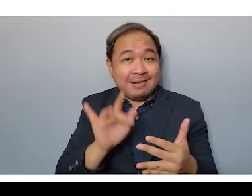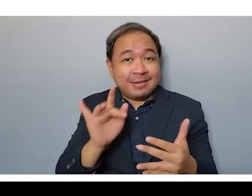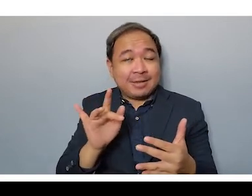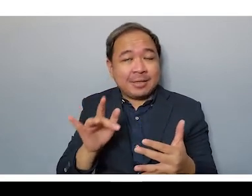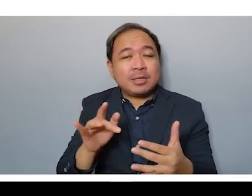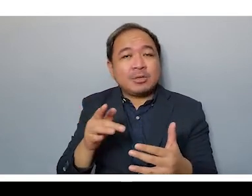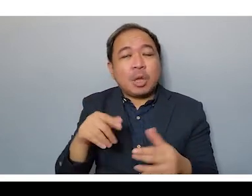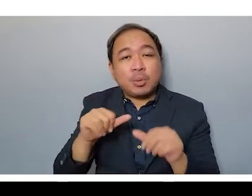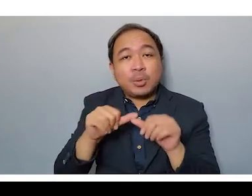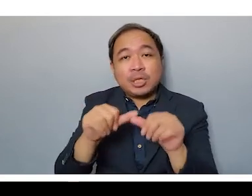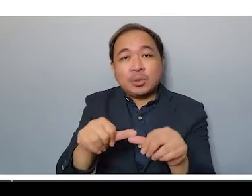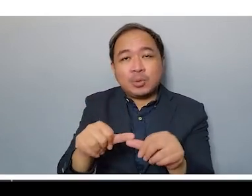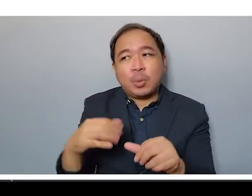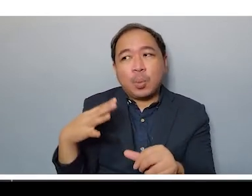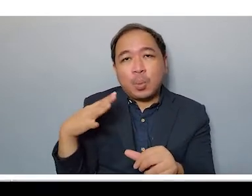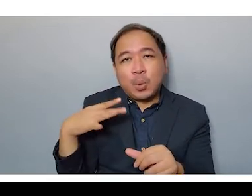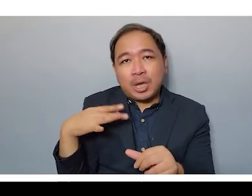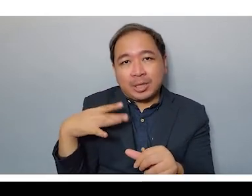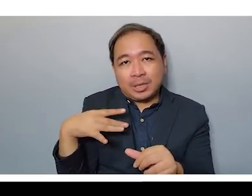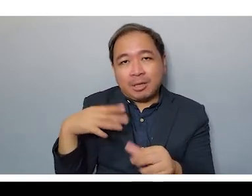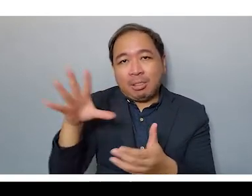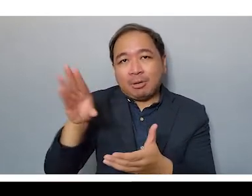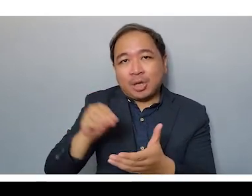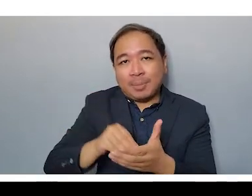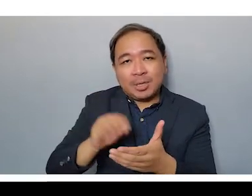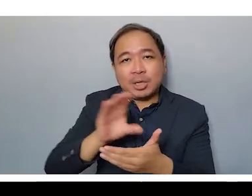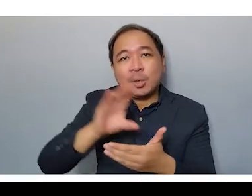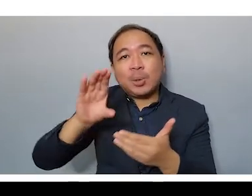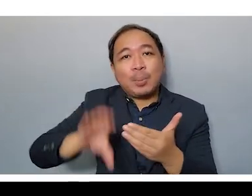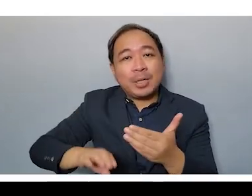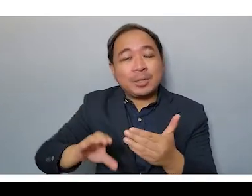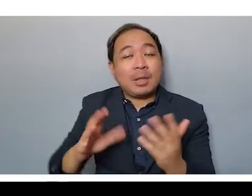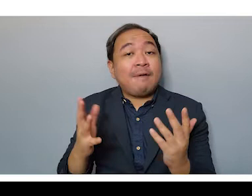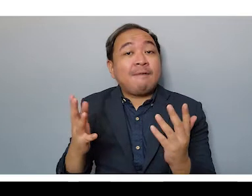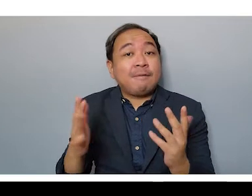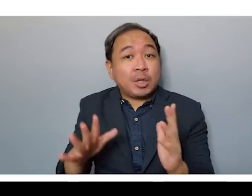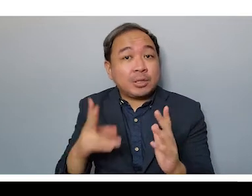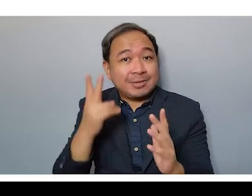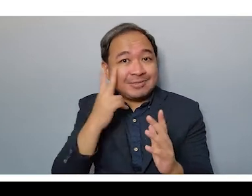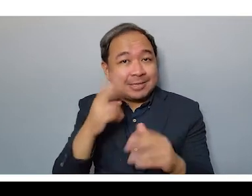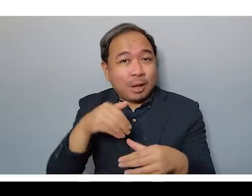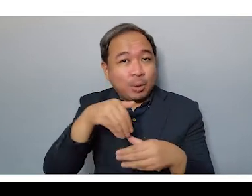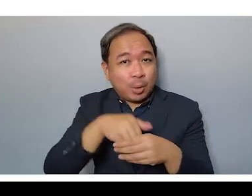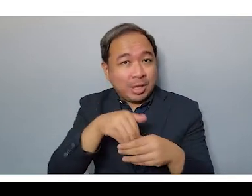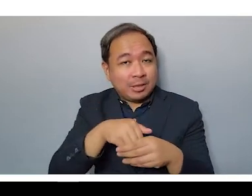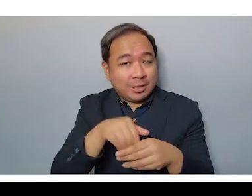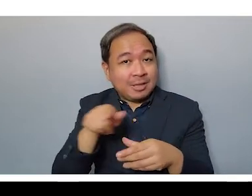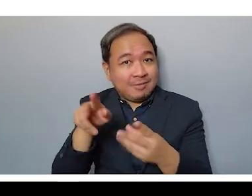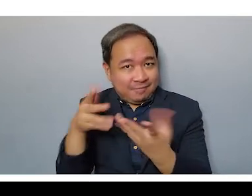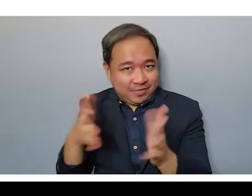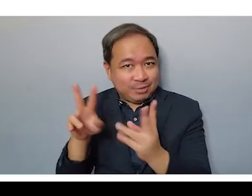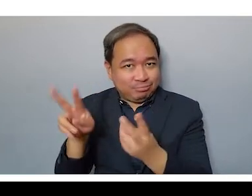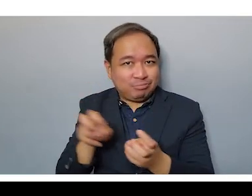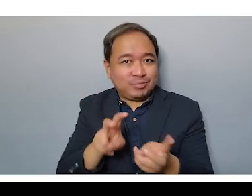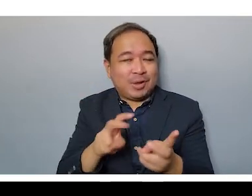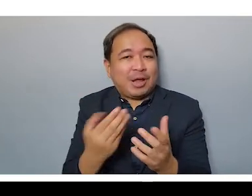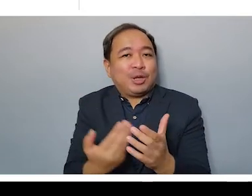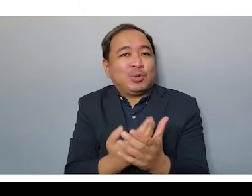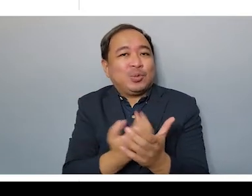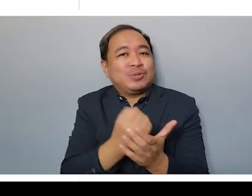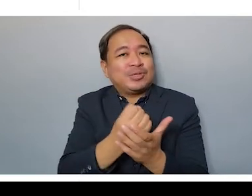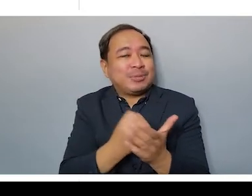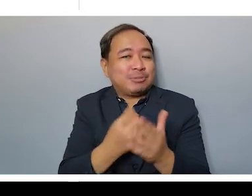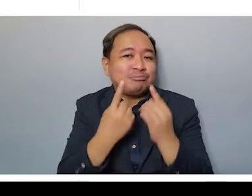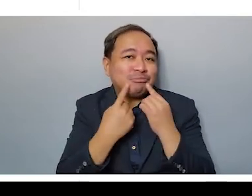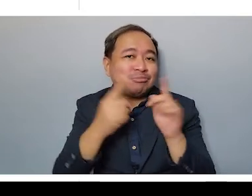selection press continue and wait for the copying to finish once it's done you'll see the content you copied